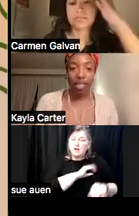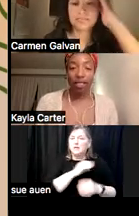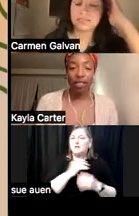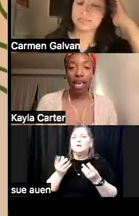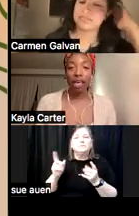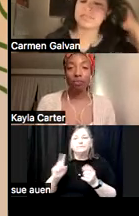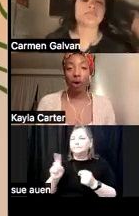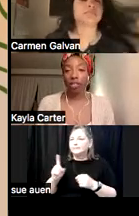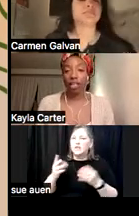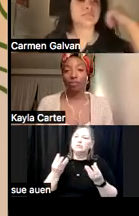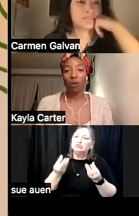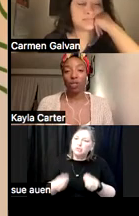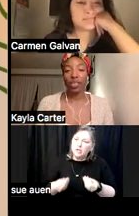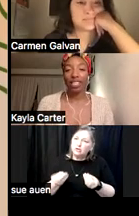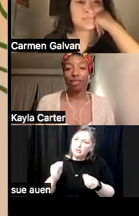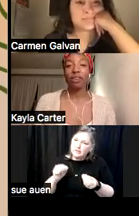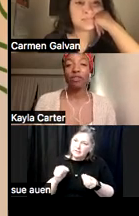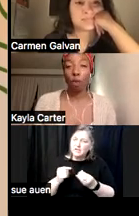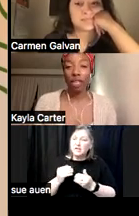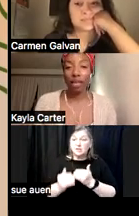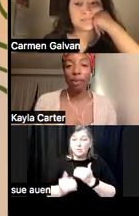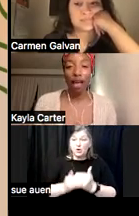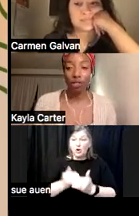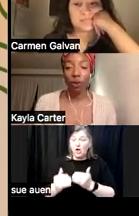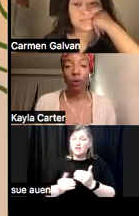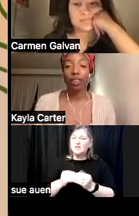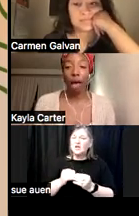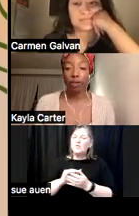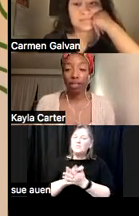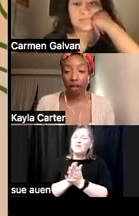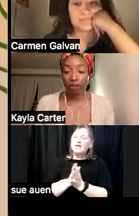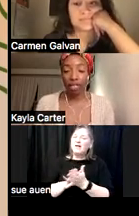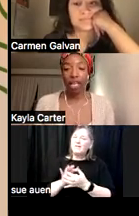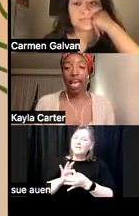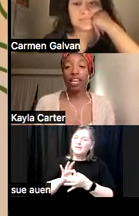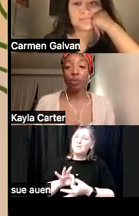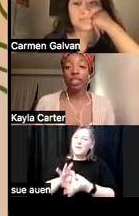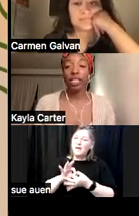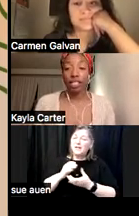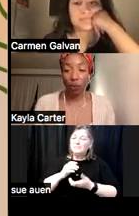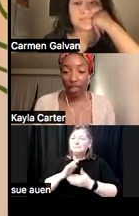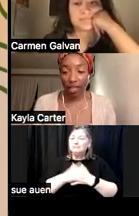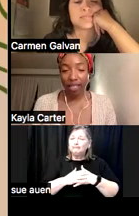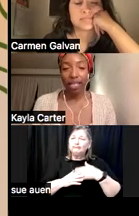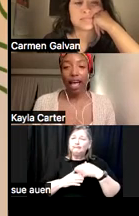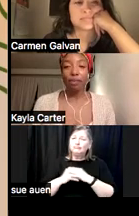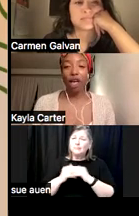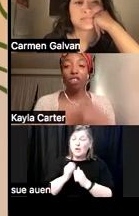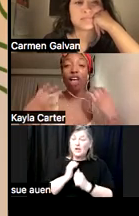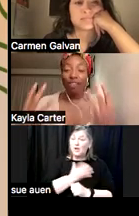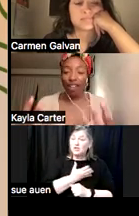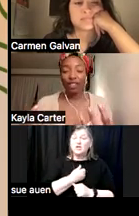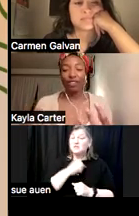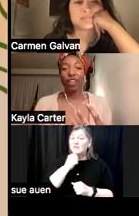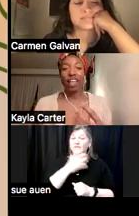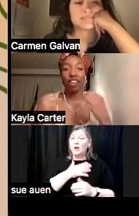Gentleness is a process by which we get to be firmly compassionate with ourselves and unrelenting with it. A